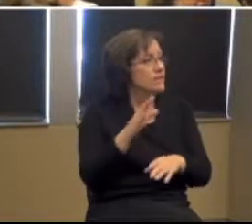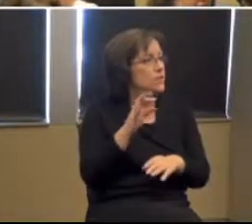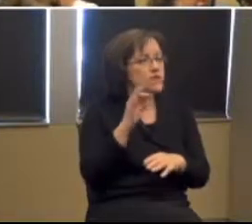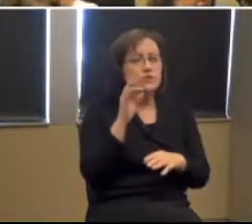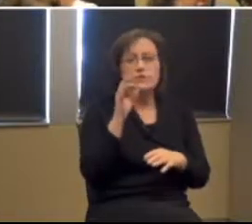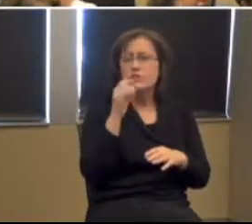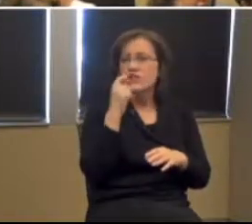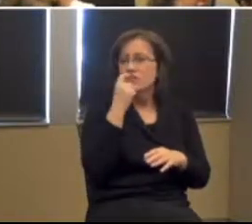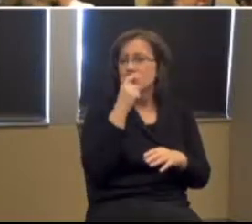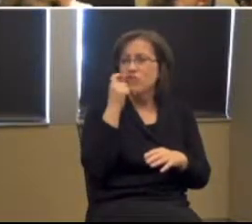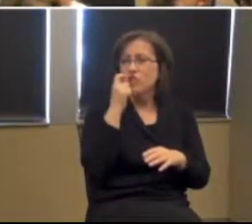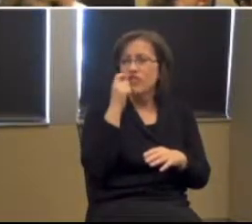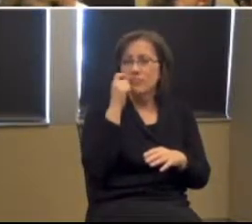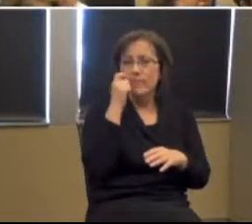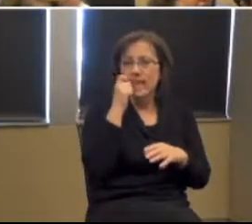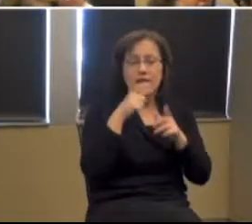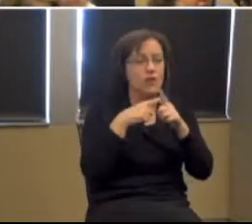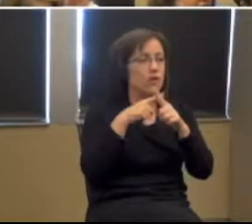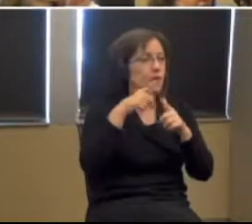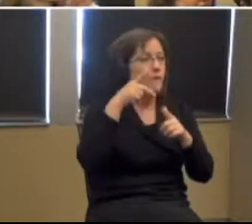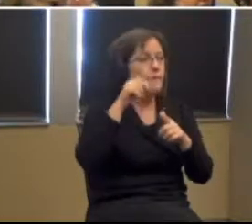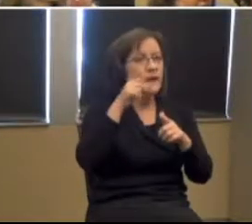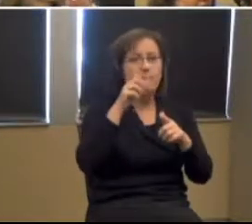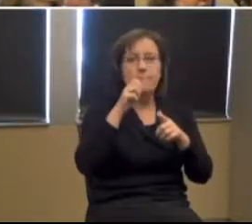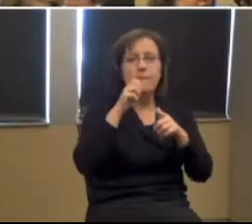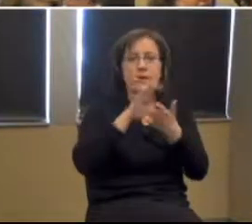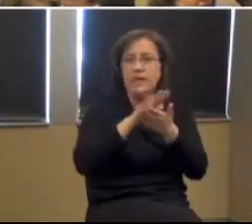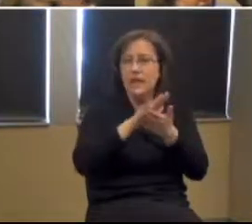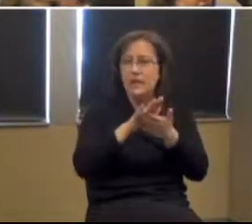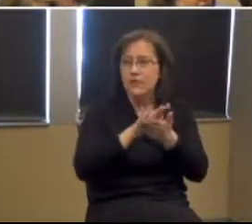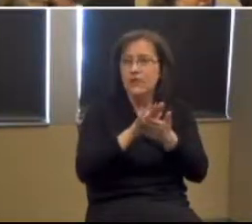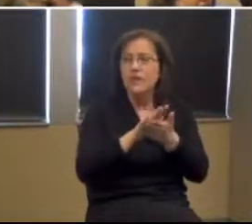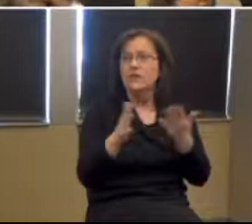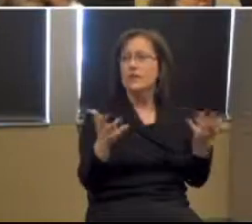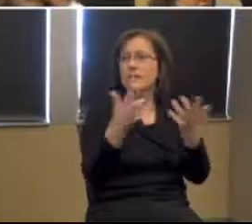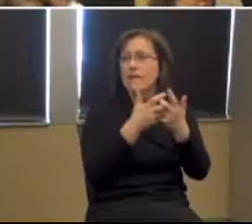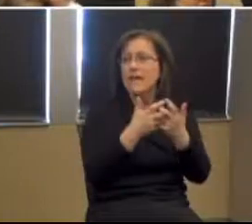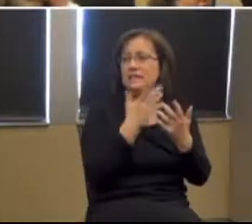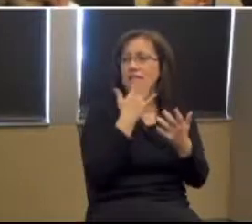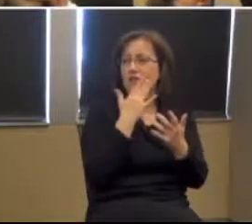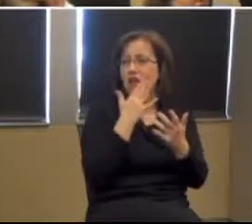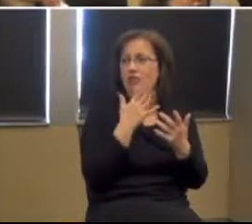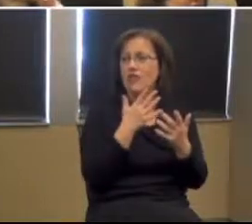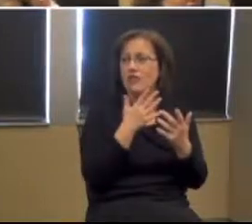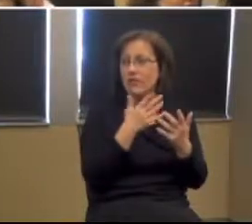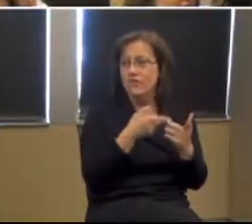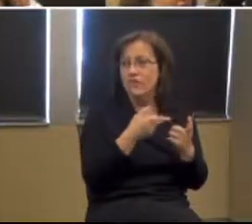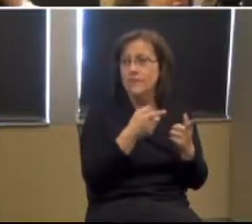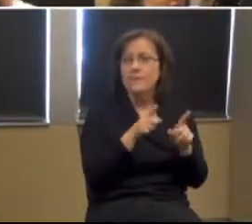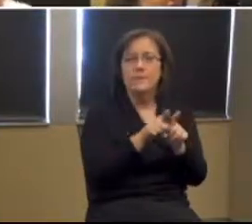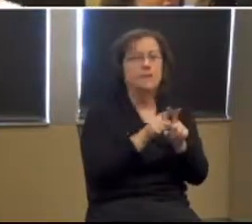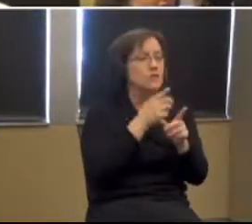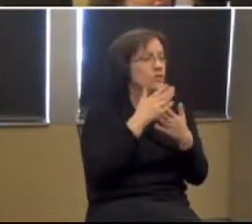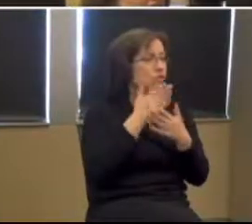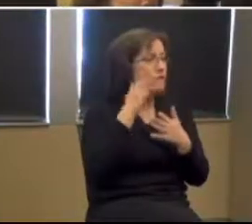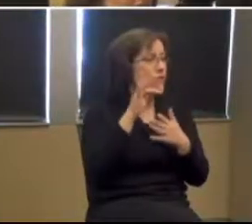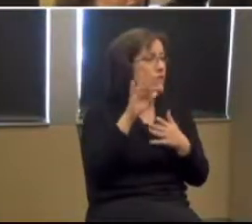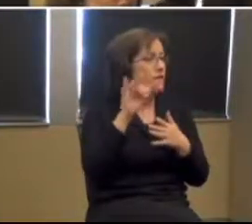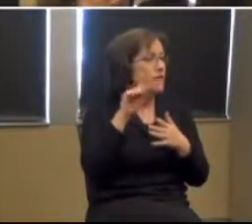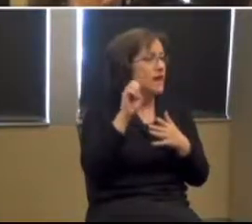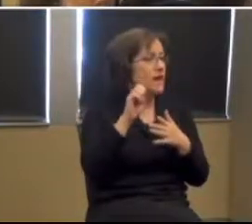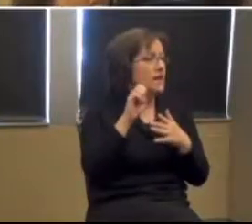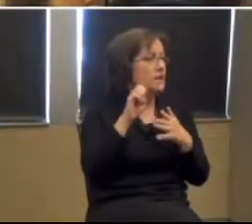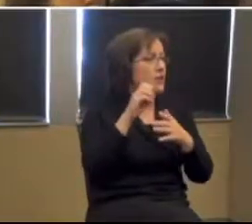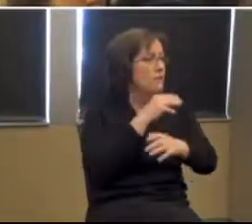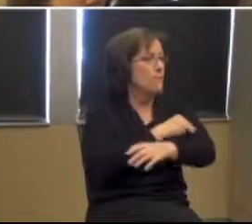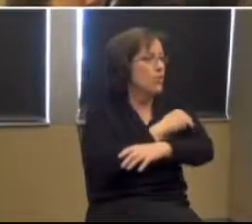I would color this with a marker and they would match color. It's also really good for fine motor. We used to use things like this all the time